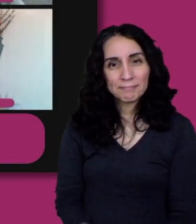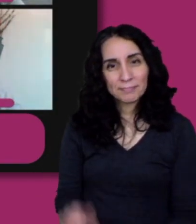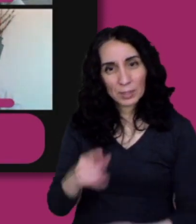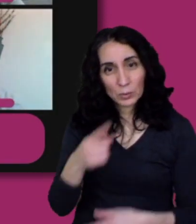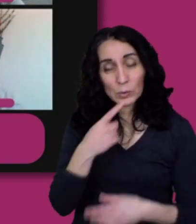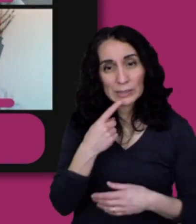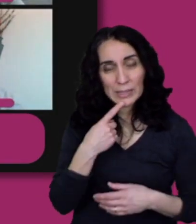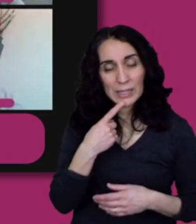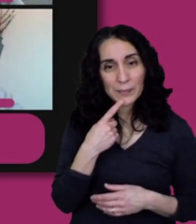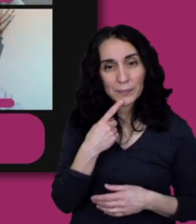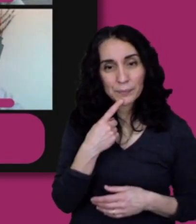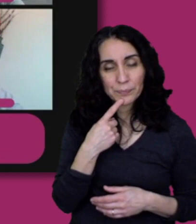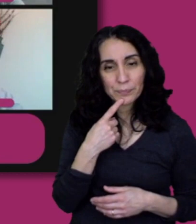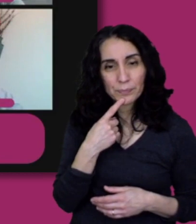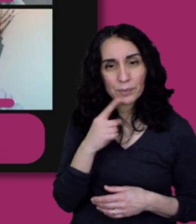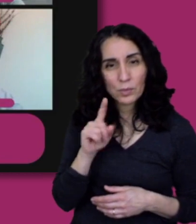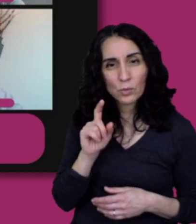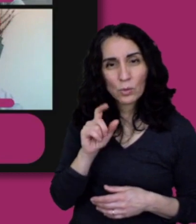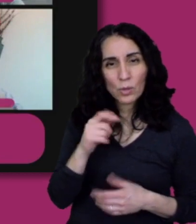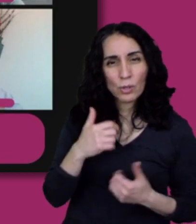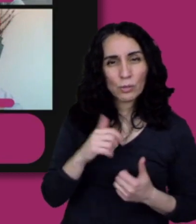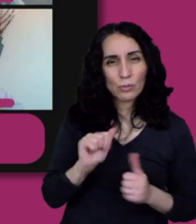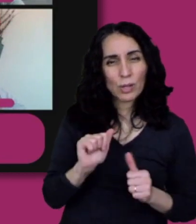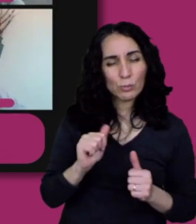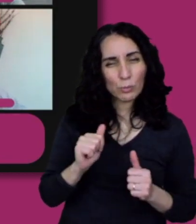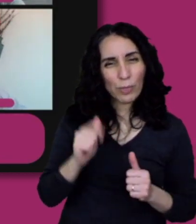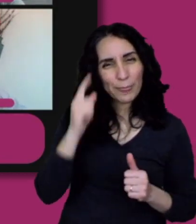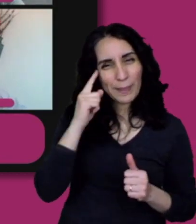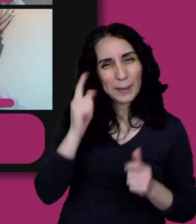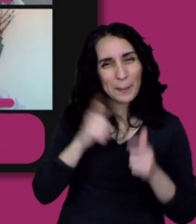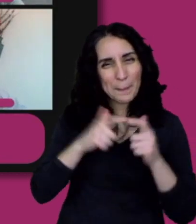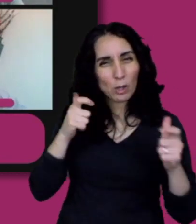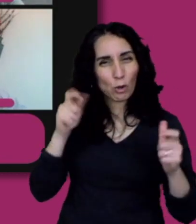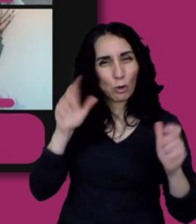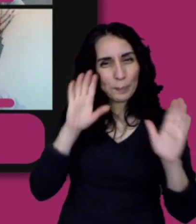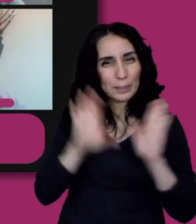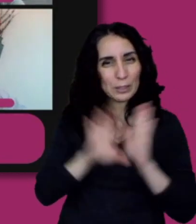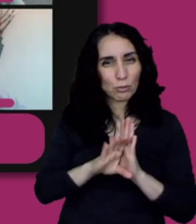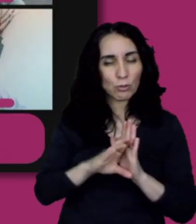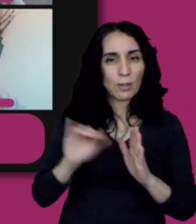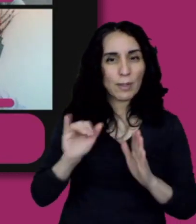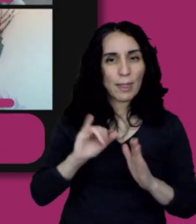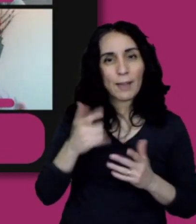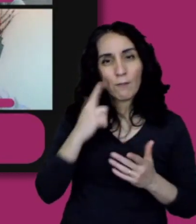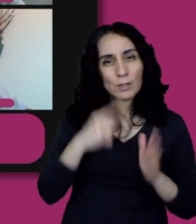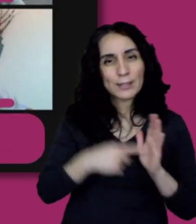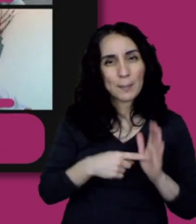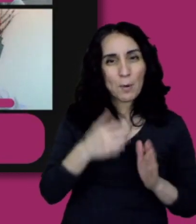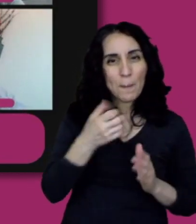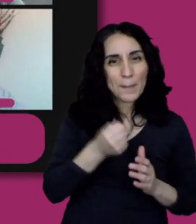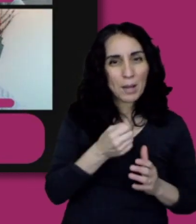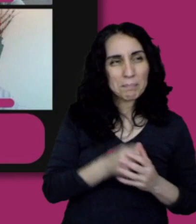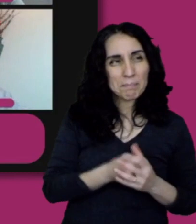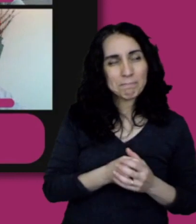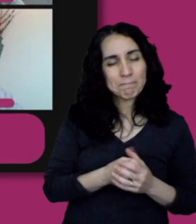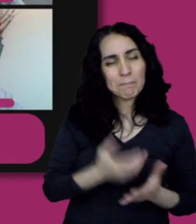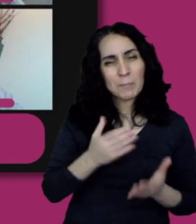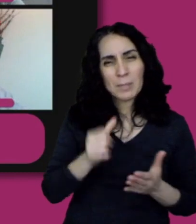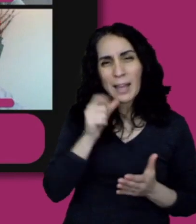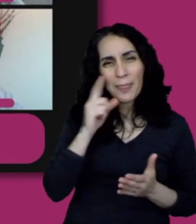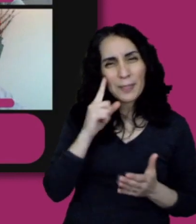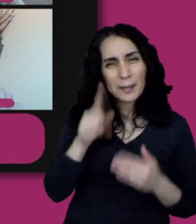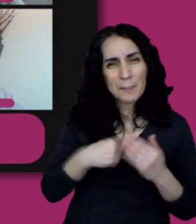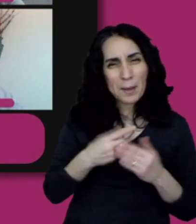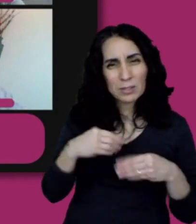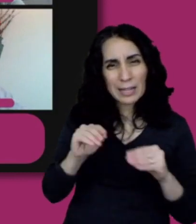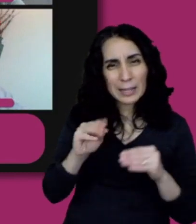kind of went through the one where you're zoomed out, and maybe a good one. So if it's milk, so